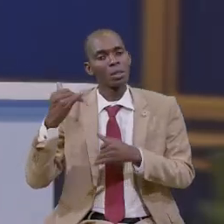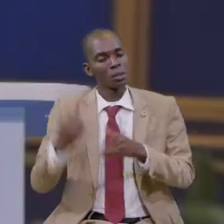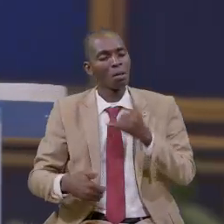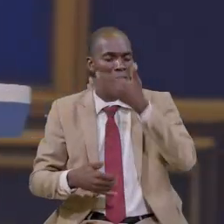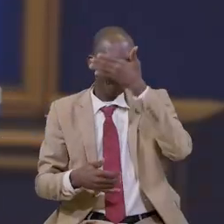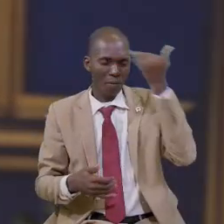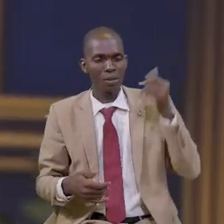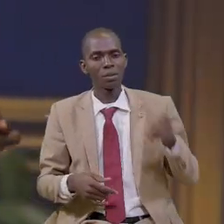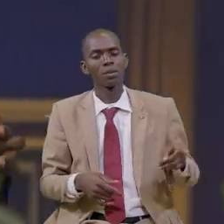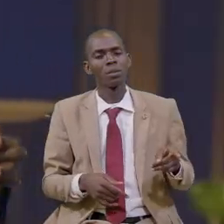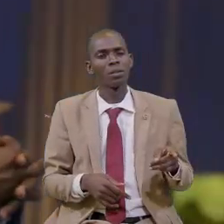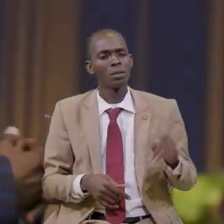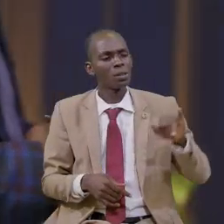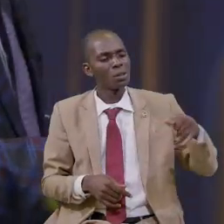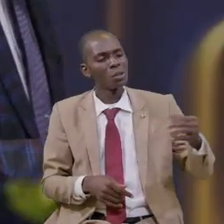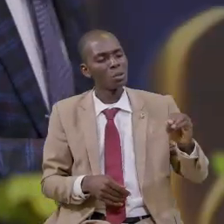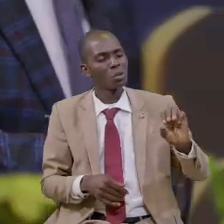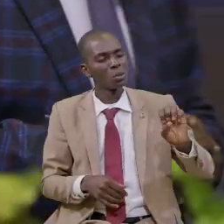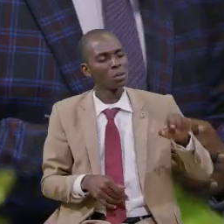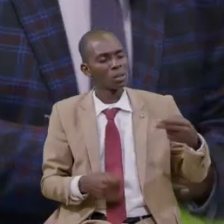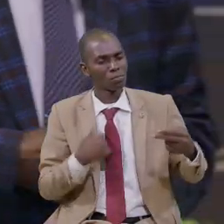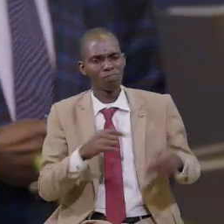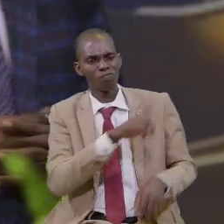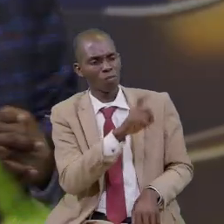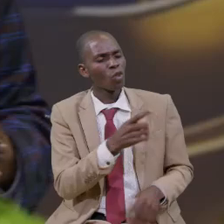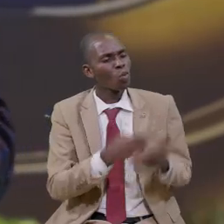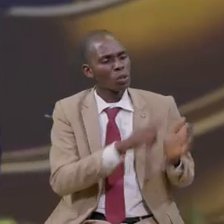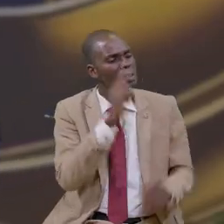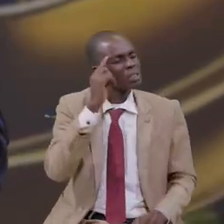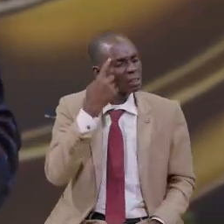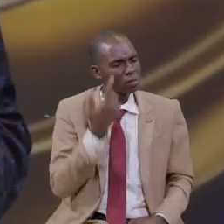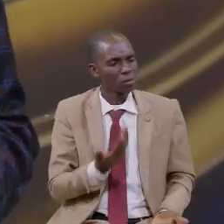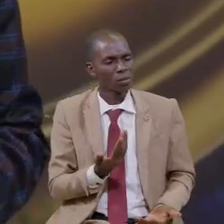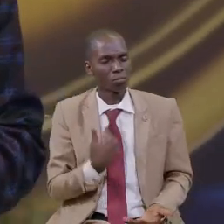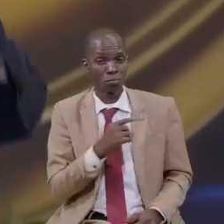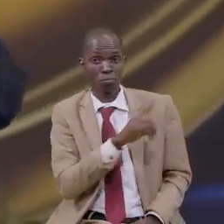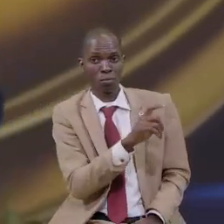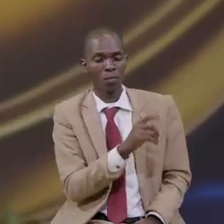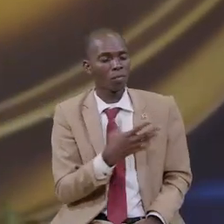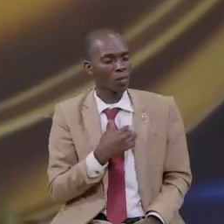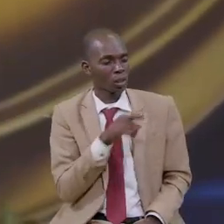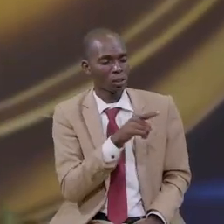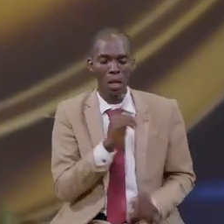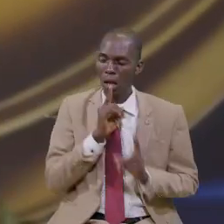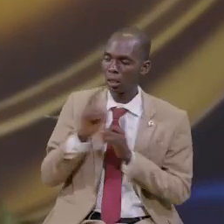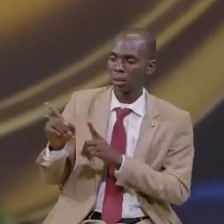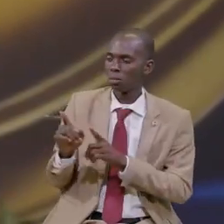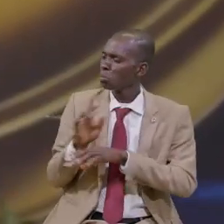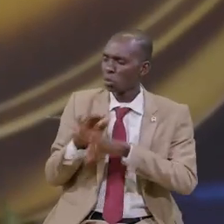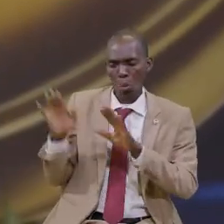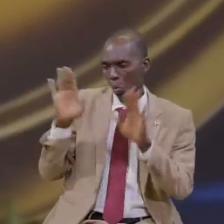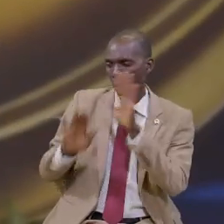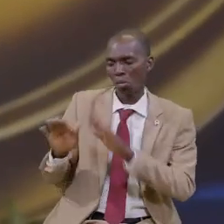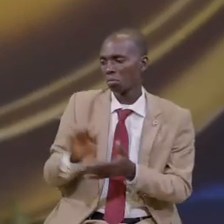Joseph, what do you think? Joseph said, "Don't worry. Tell your people, it's